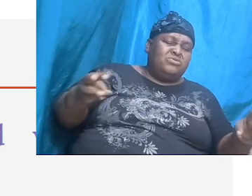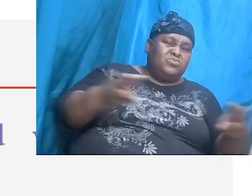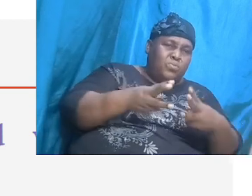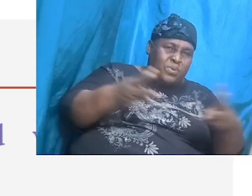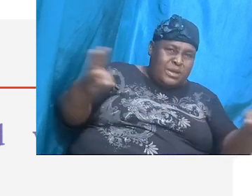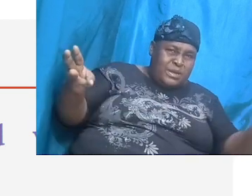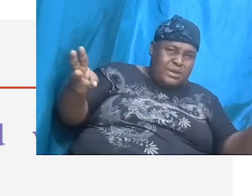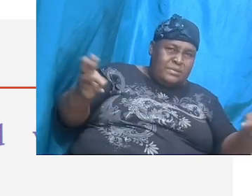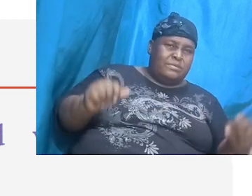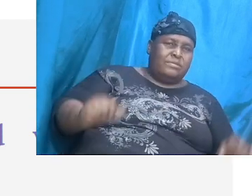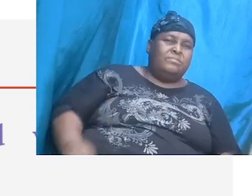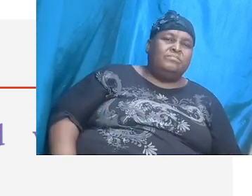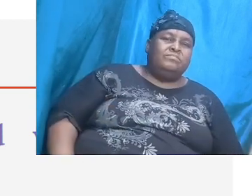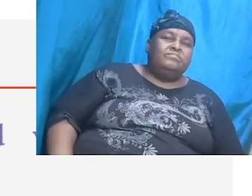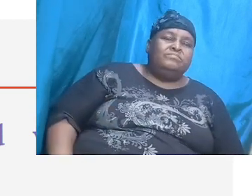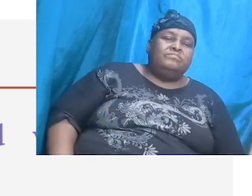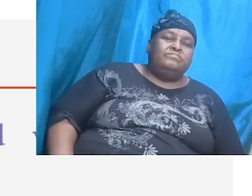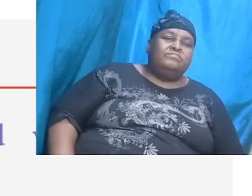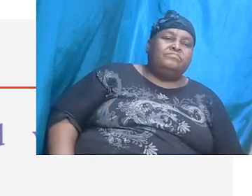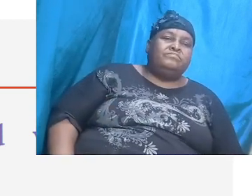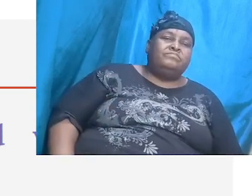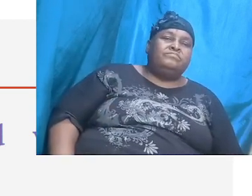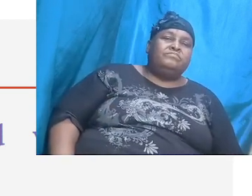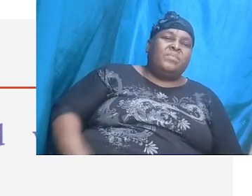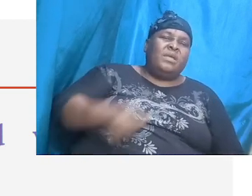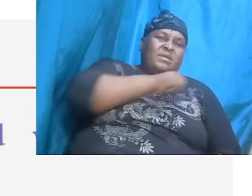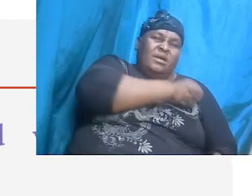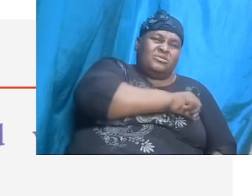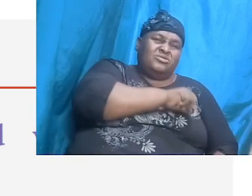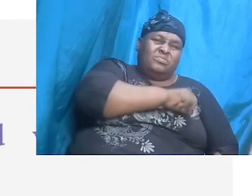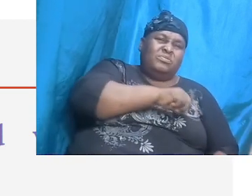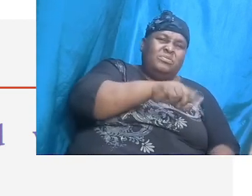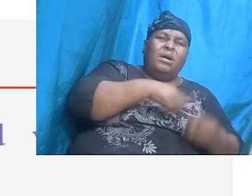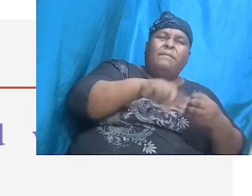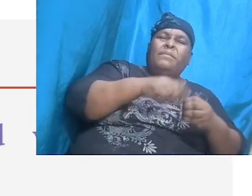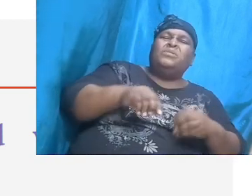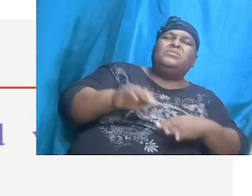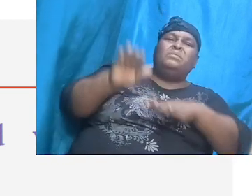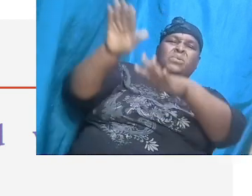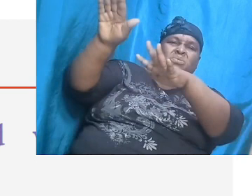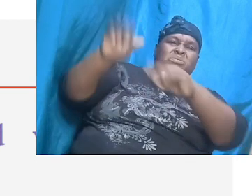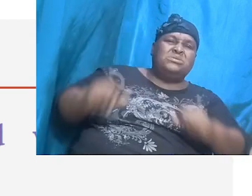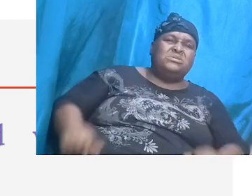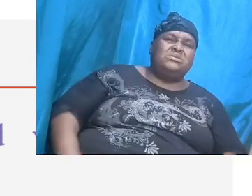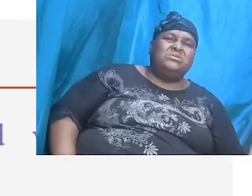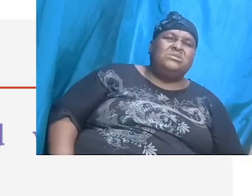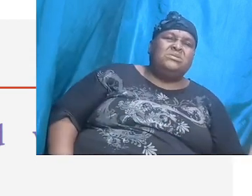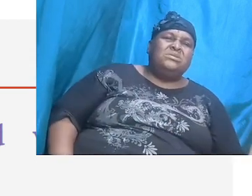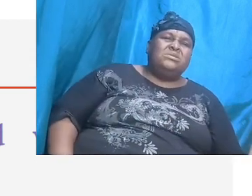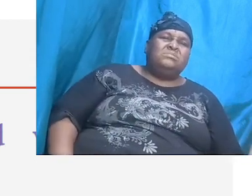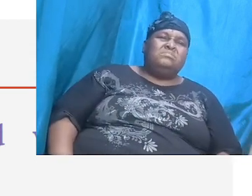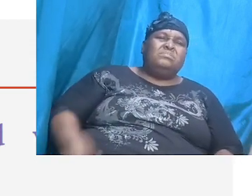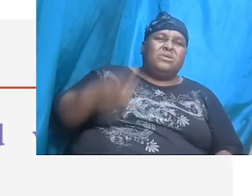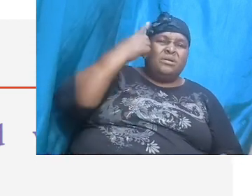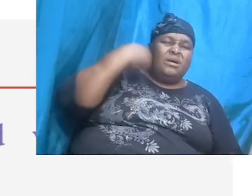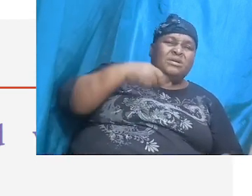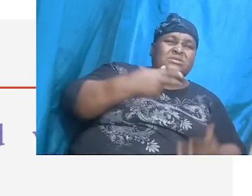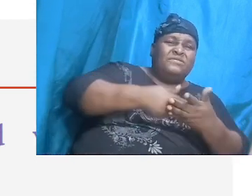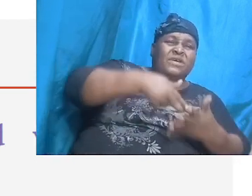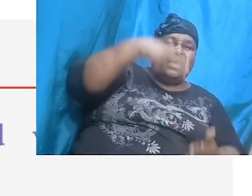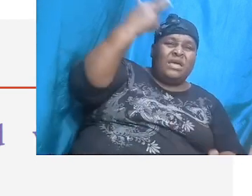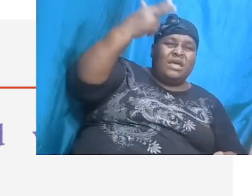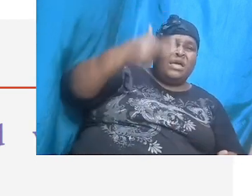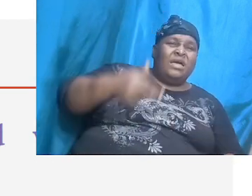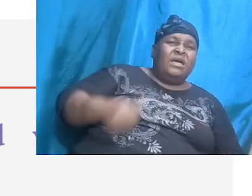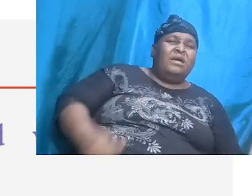one of the attributes about the mountain was simply this. Because of its height, it was